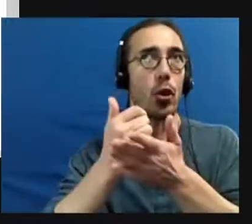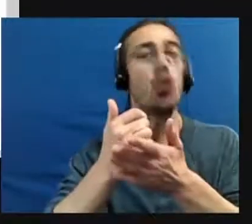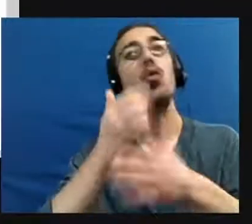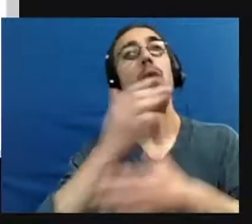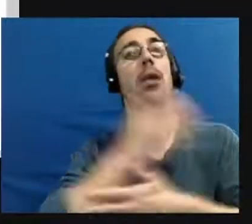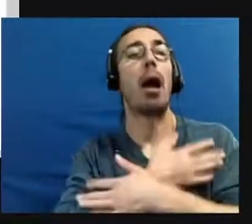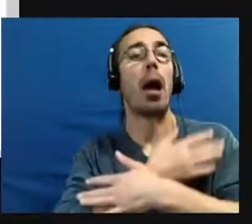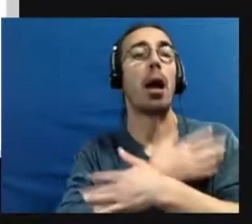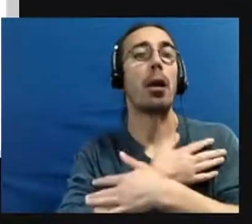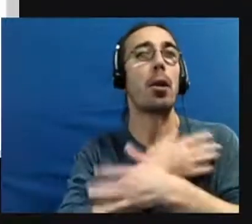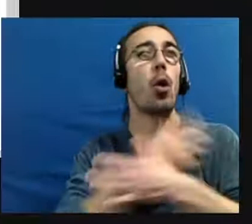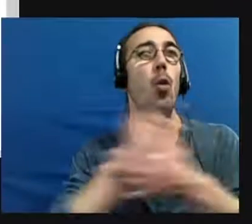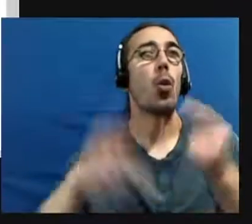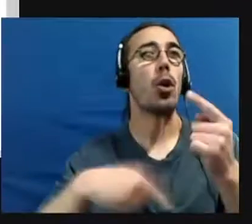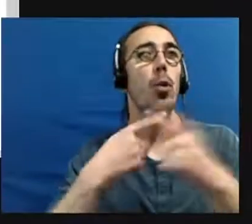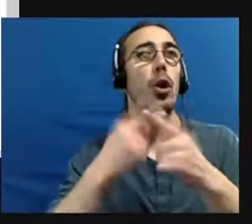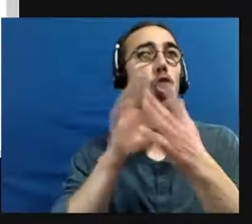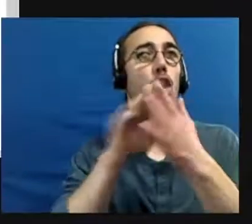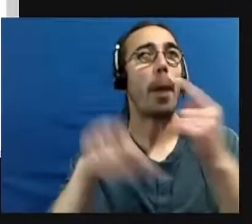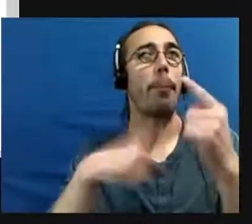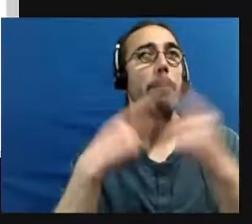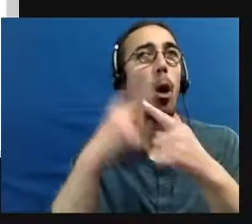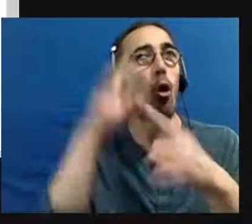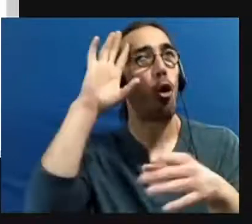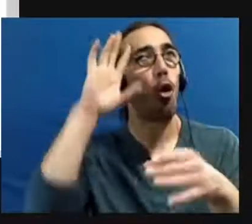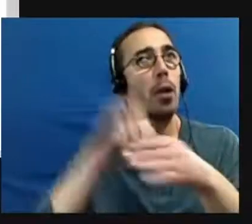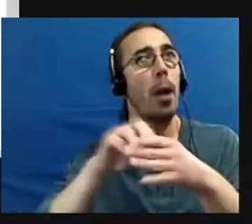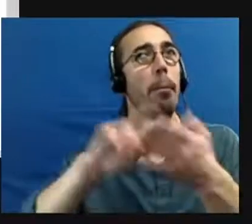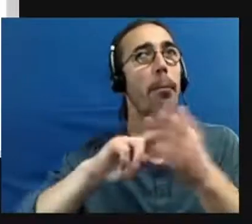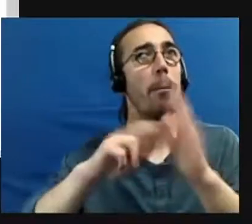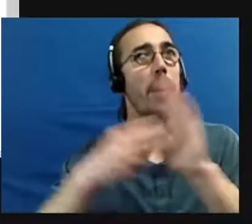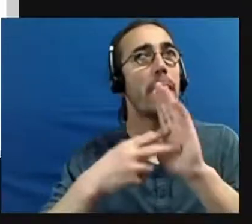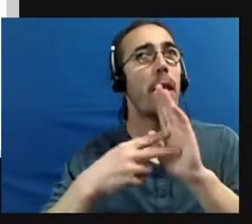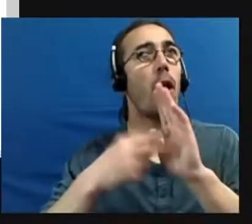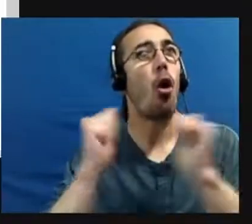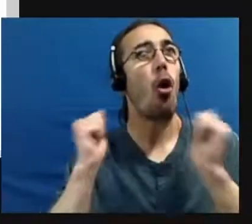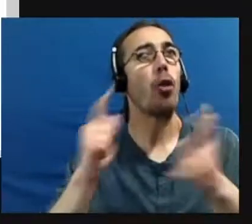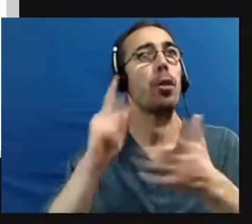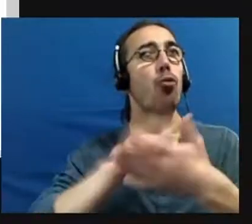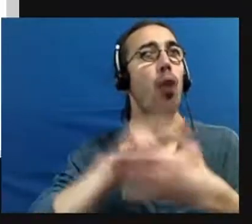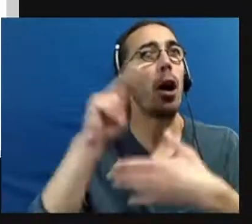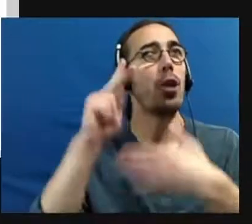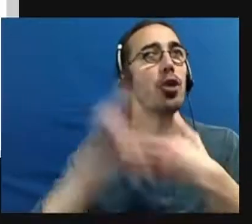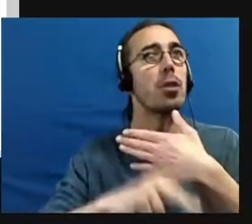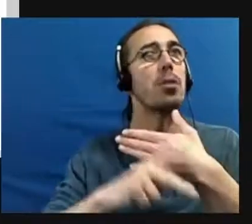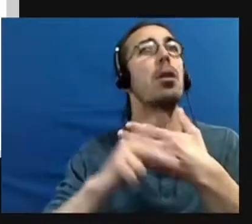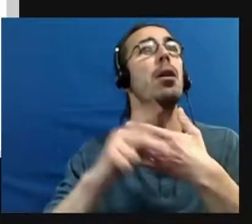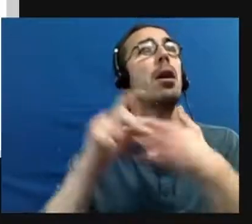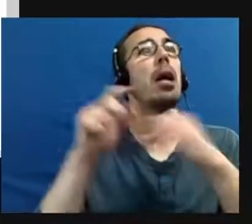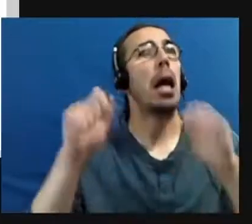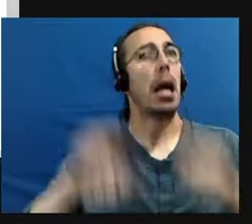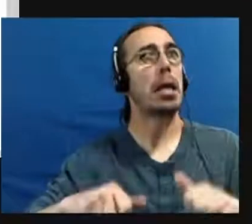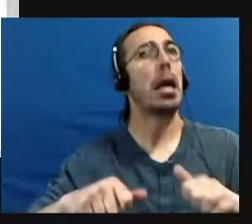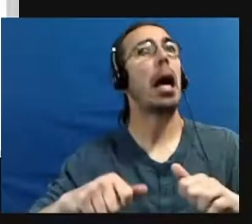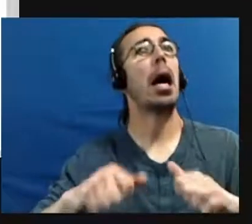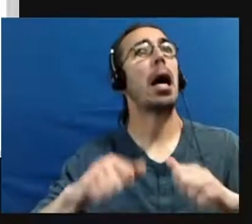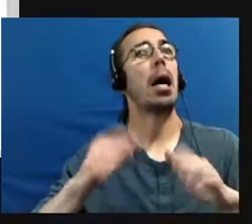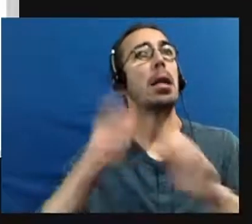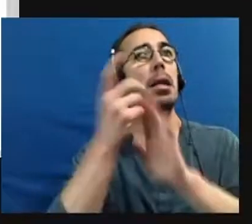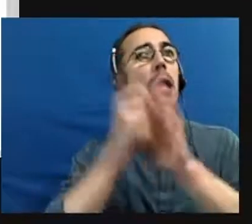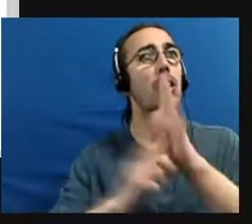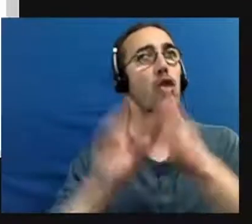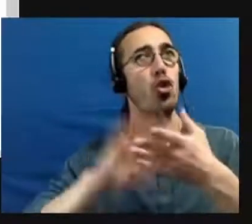more we learned about autism, the more all the filmmakers on the project were able to design the story in a way that reflected